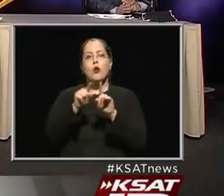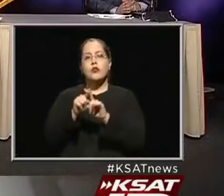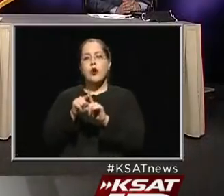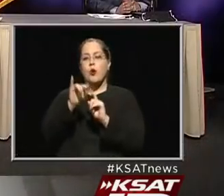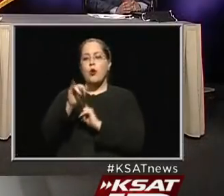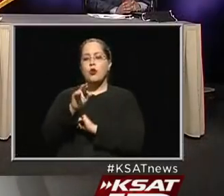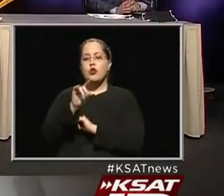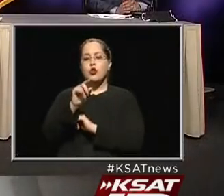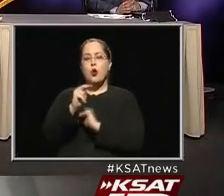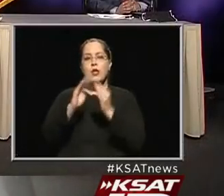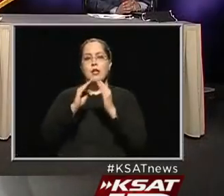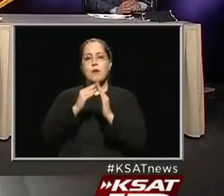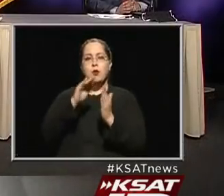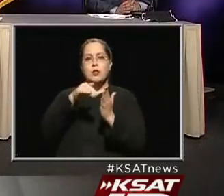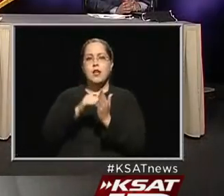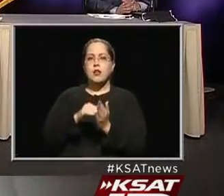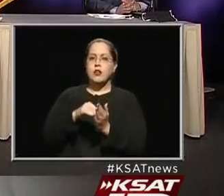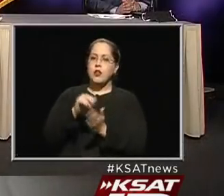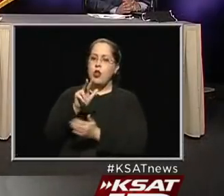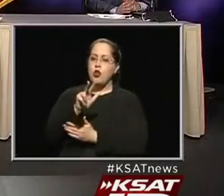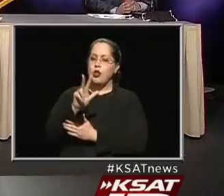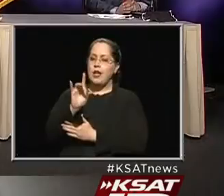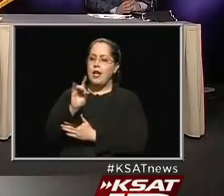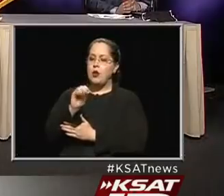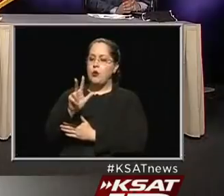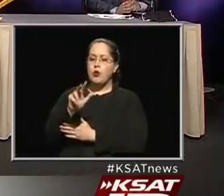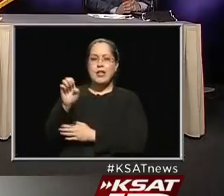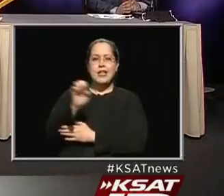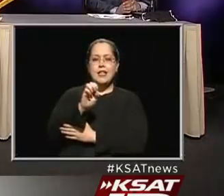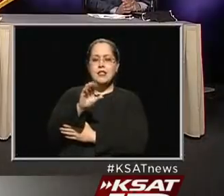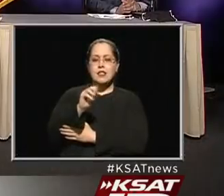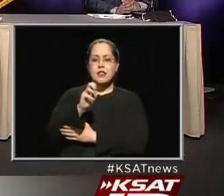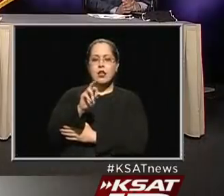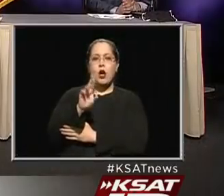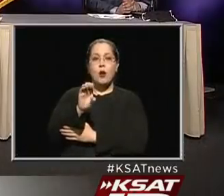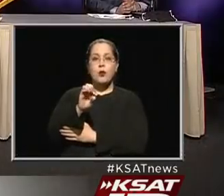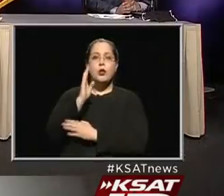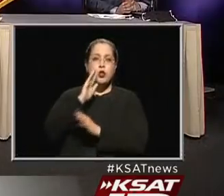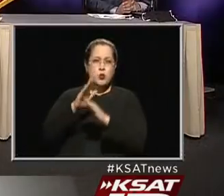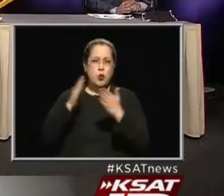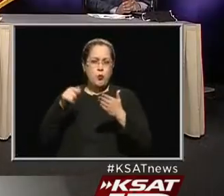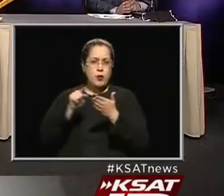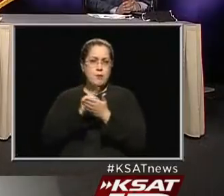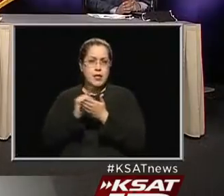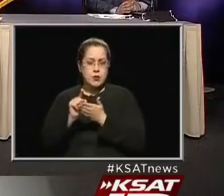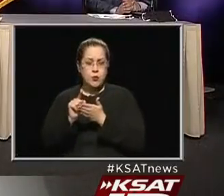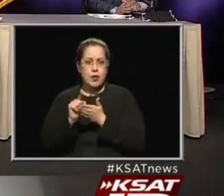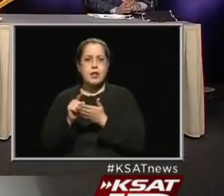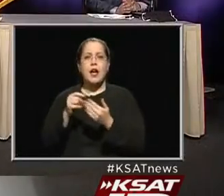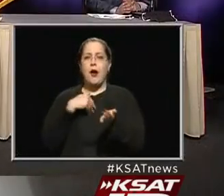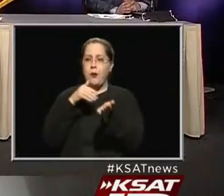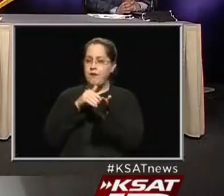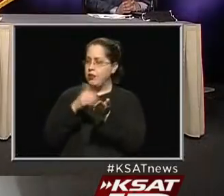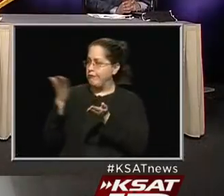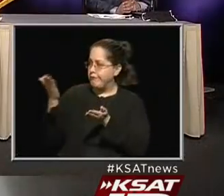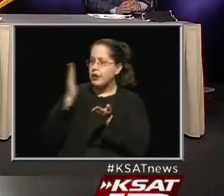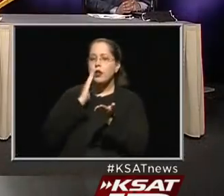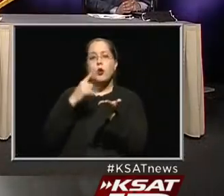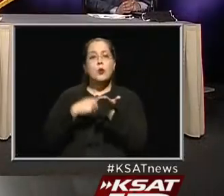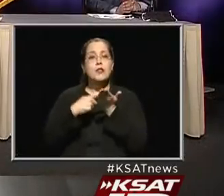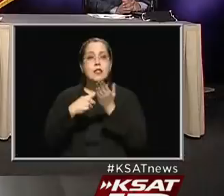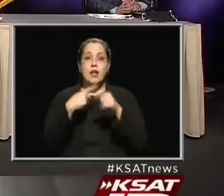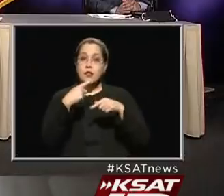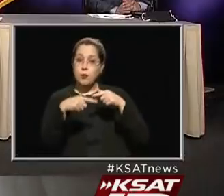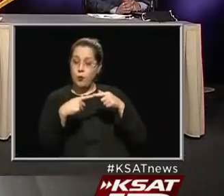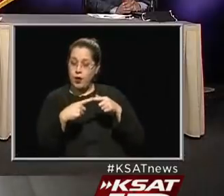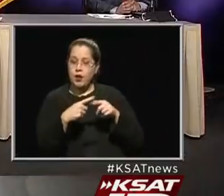at 3803 East Commerce. And those will be open later on in the week. And we have Dr. Emmerich here to talk a little bit more about when